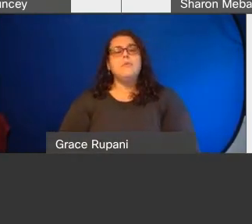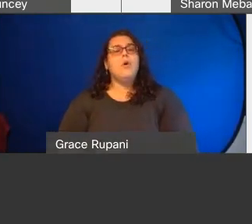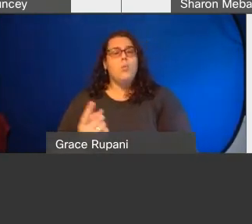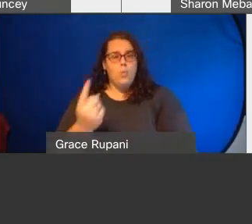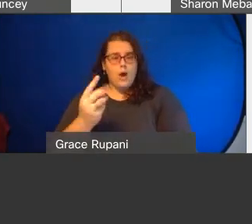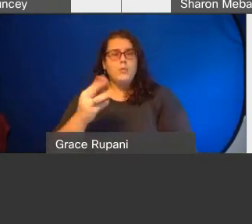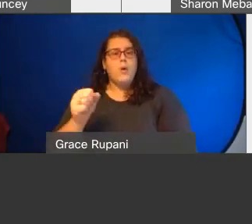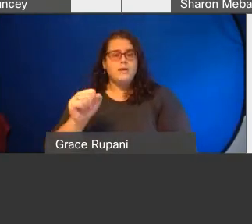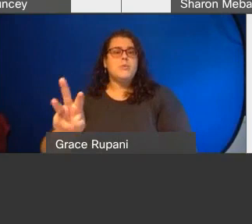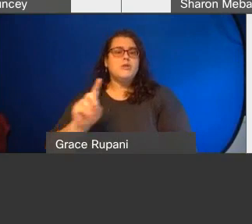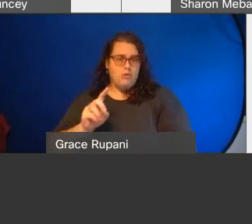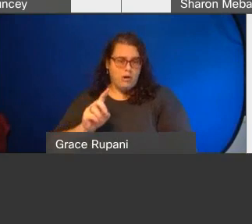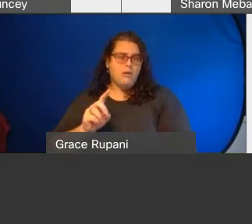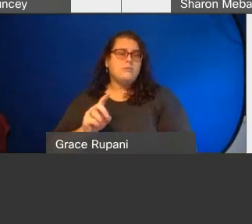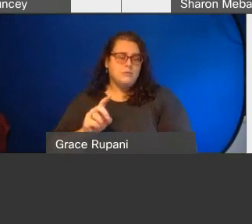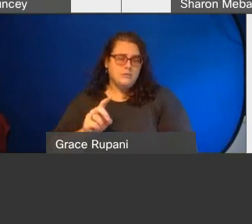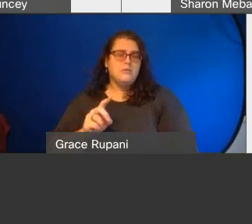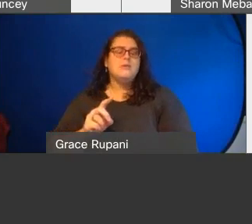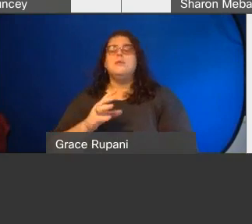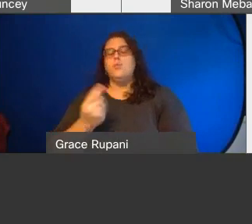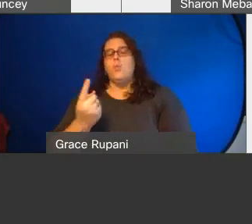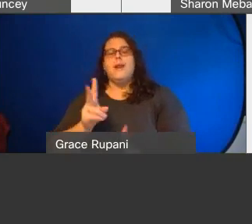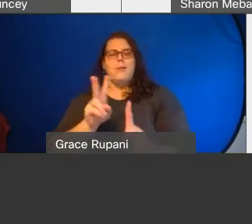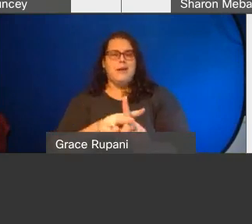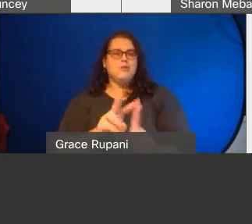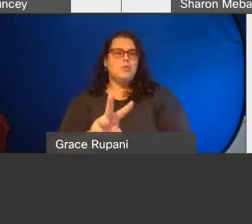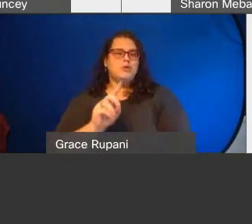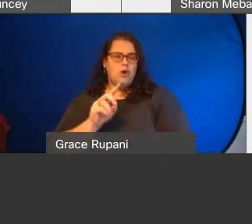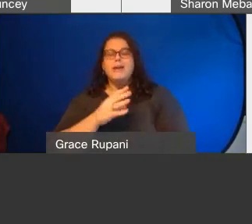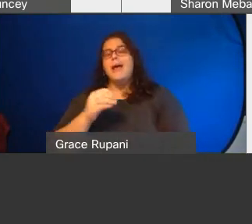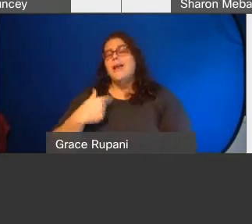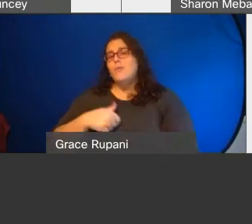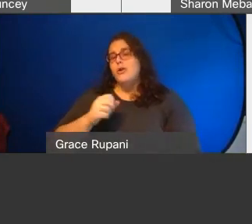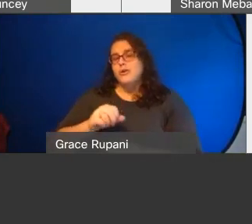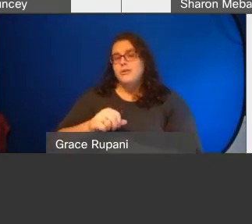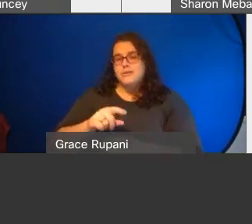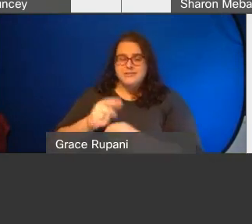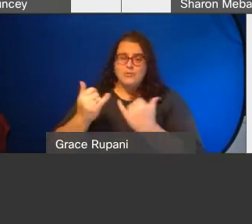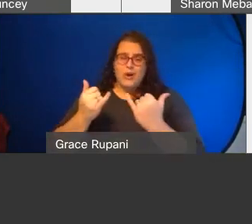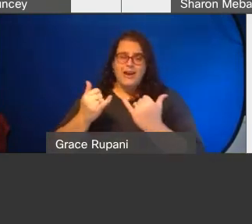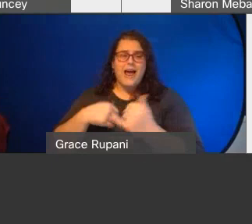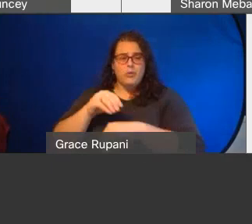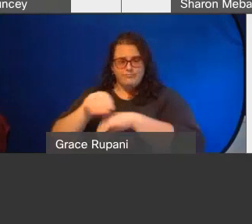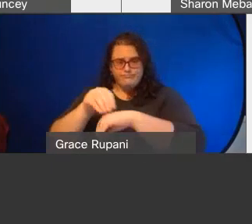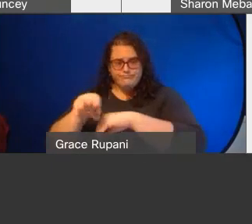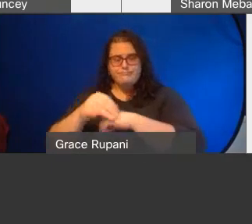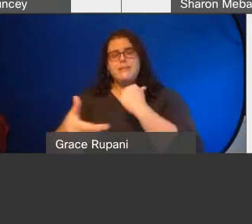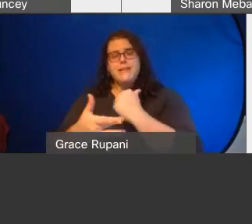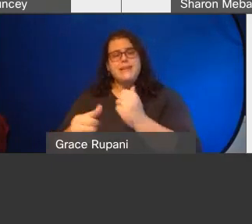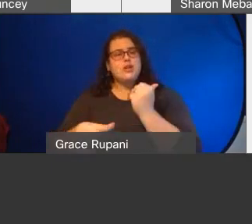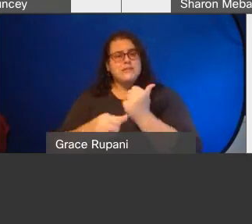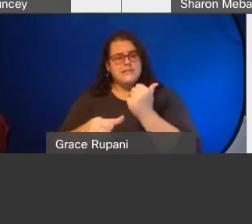and the others are being, we're providing technical assistance to the others to get them to approval. The providers that have been approved so far are Excellent